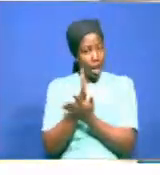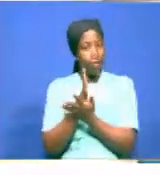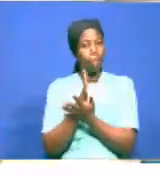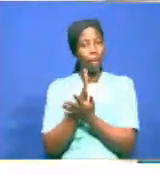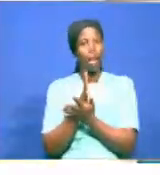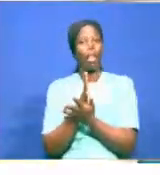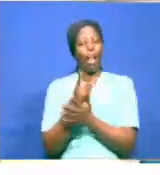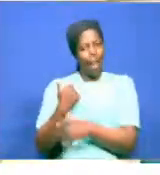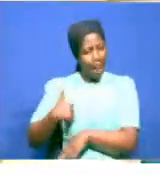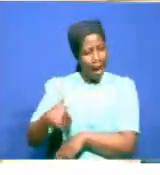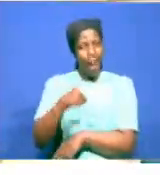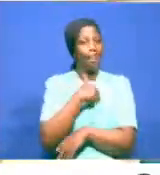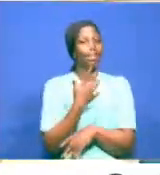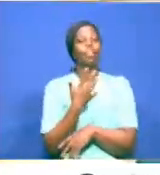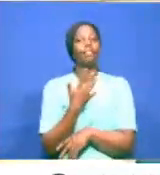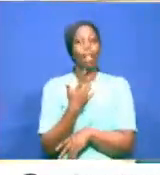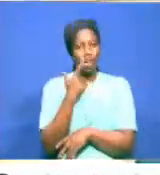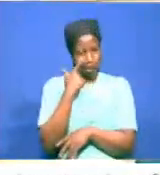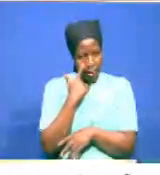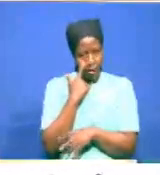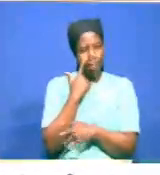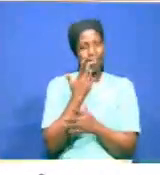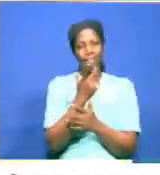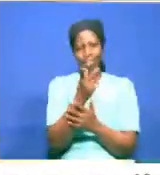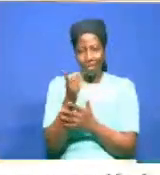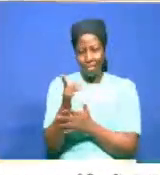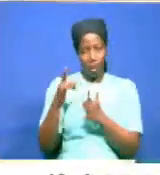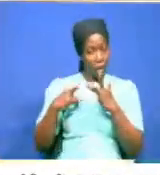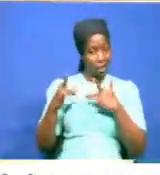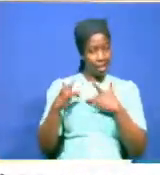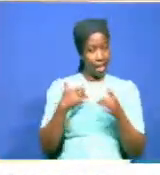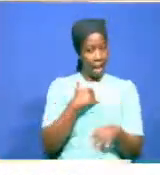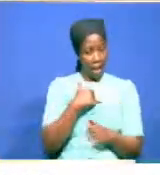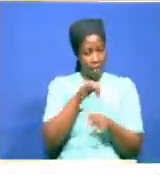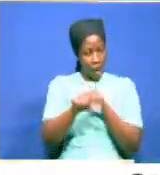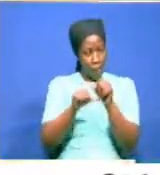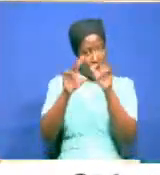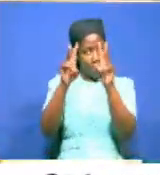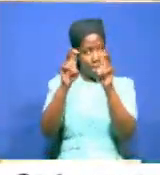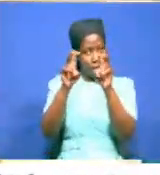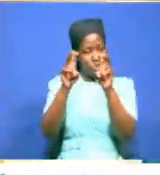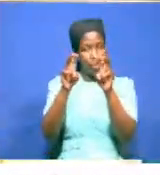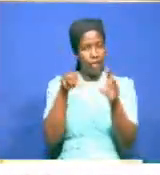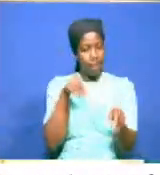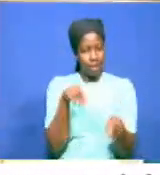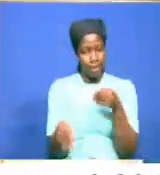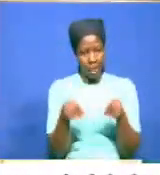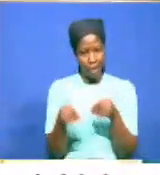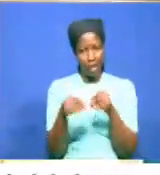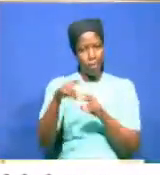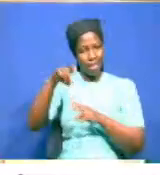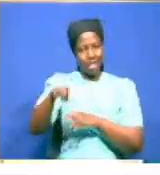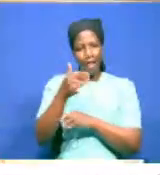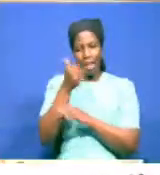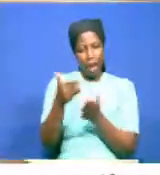actually counted as having really been concerned on issues of disability. Okay. We need an actionable way of